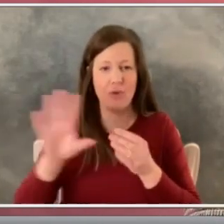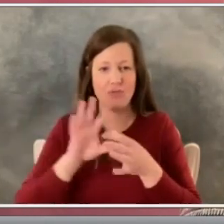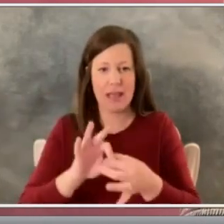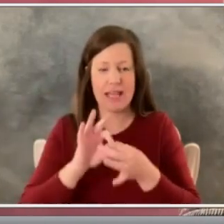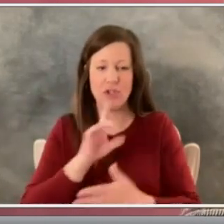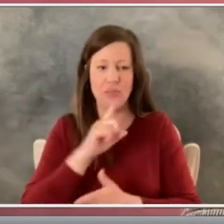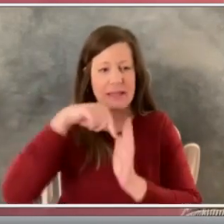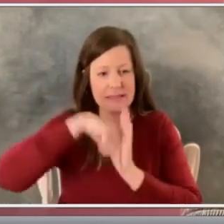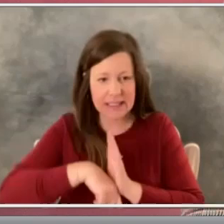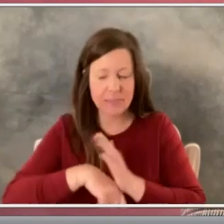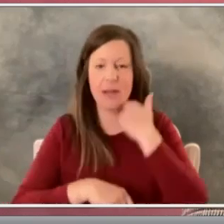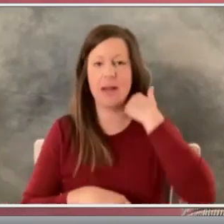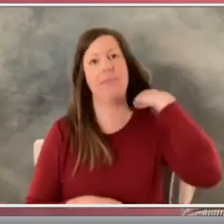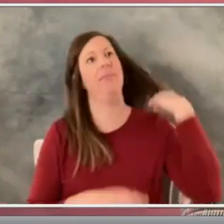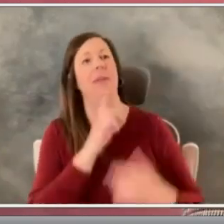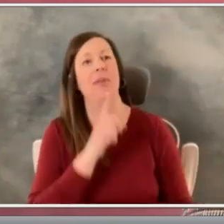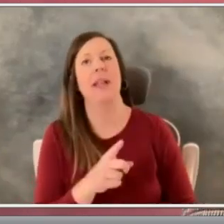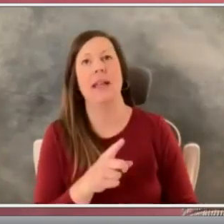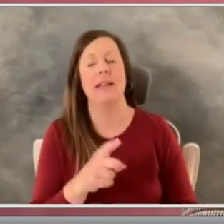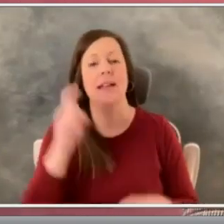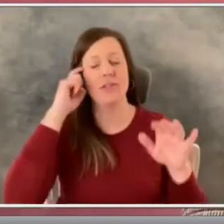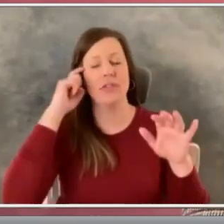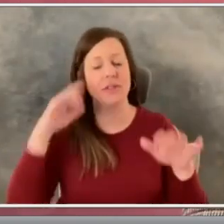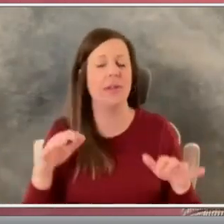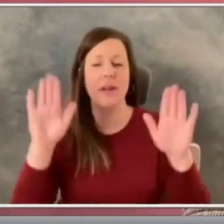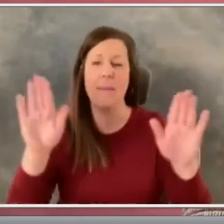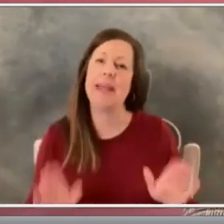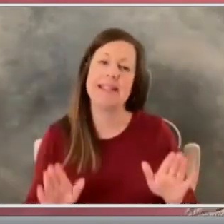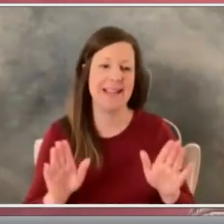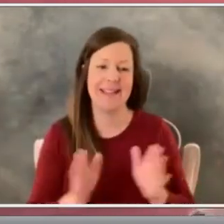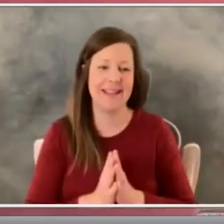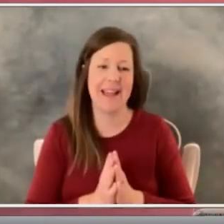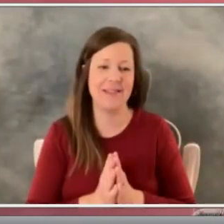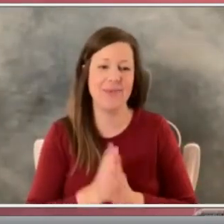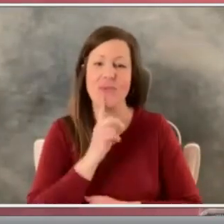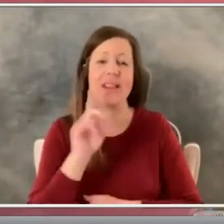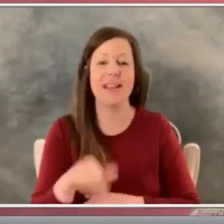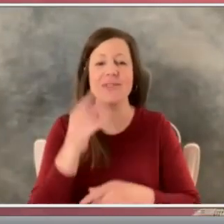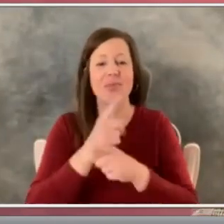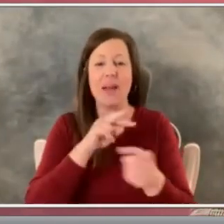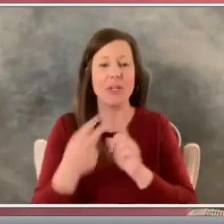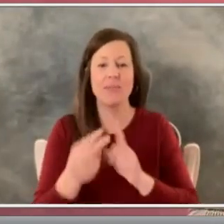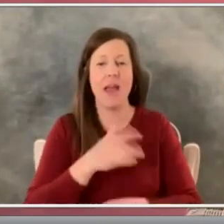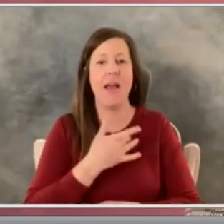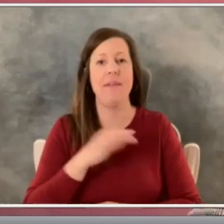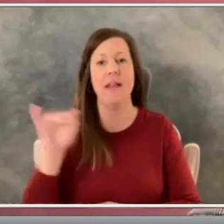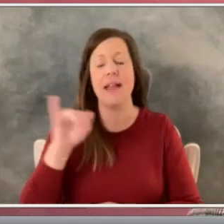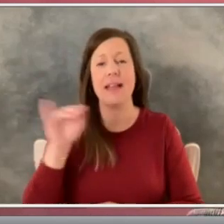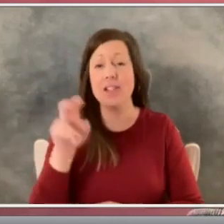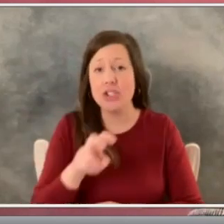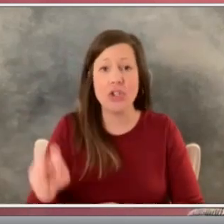just profound to me, and I think that's the right perspective. But I think it's a journey to go